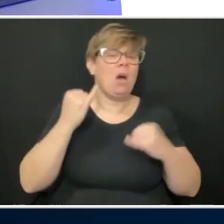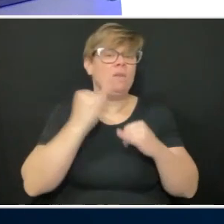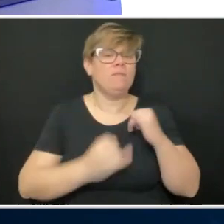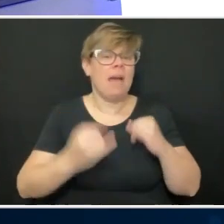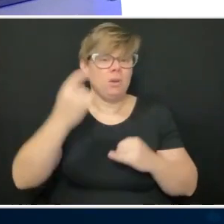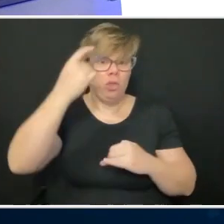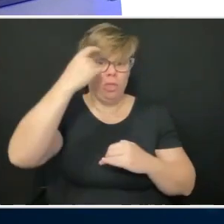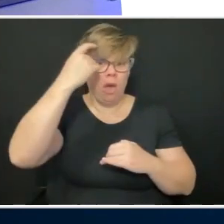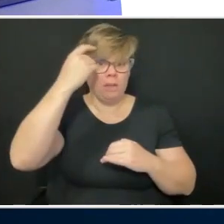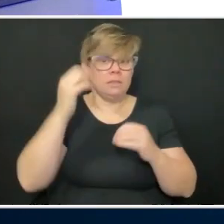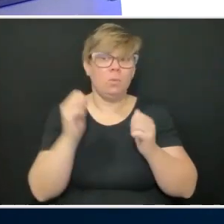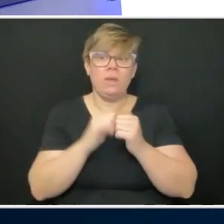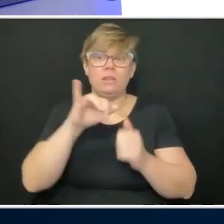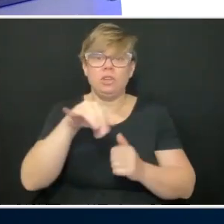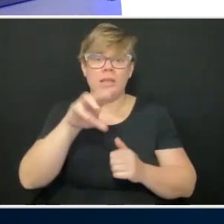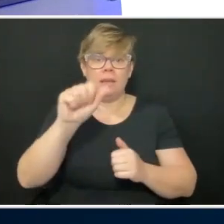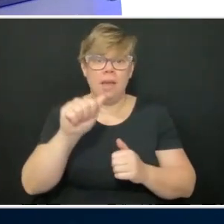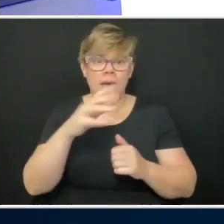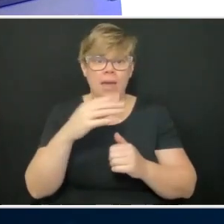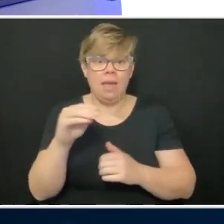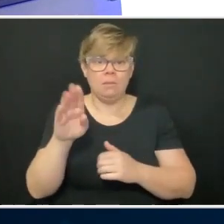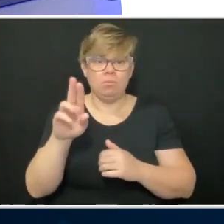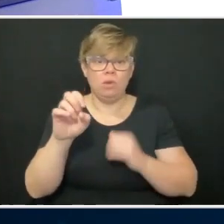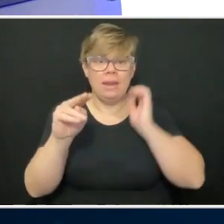let's start with you.